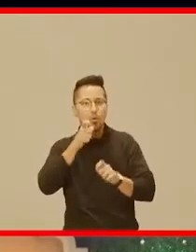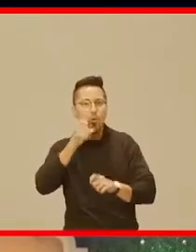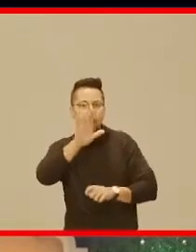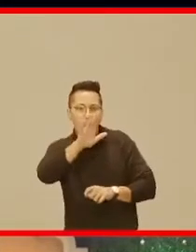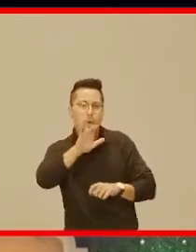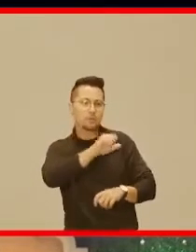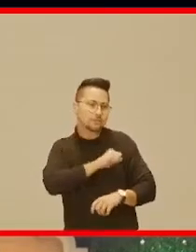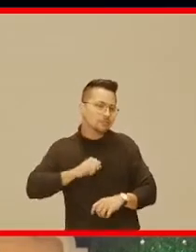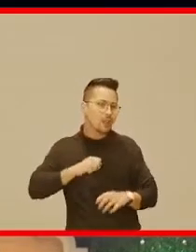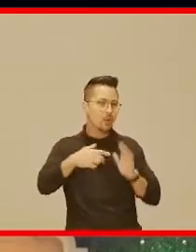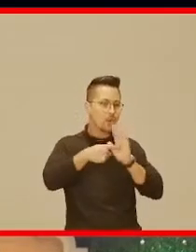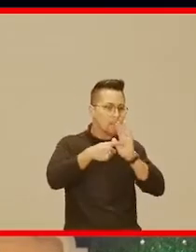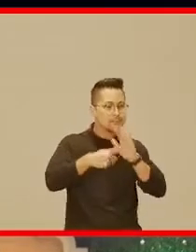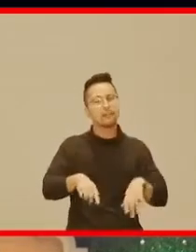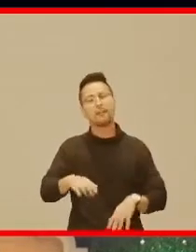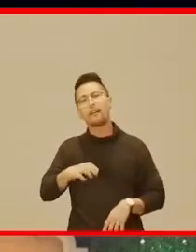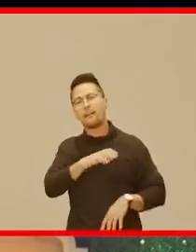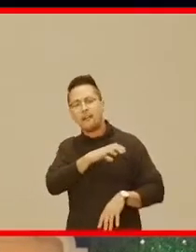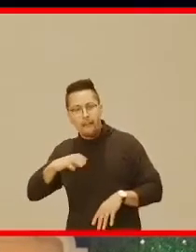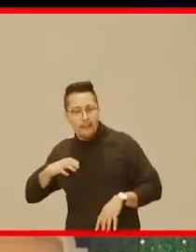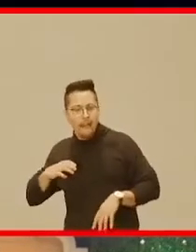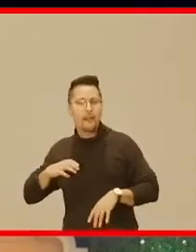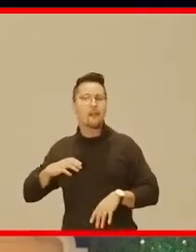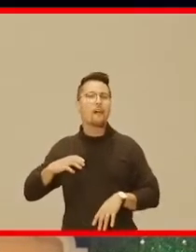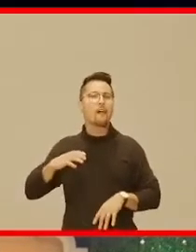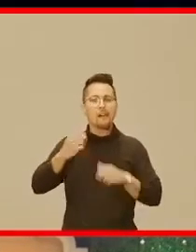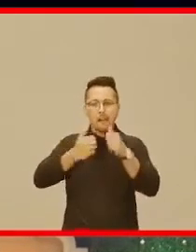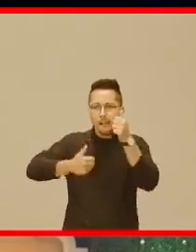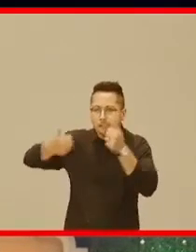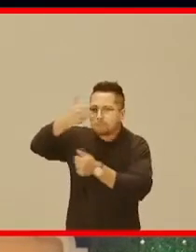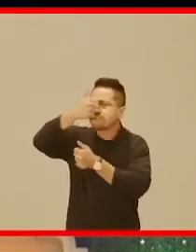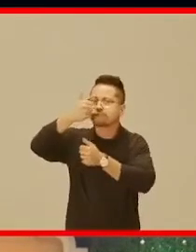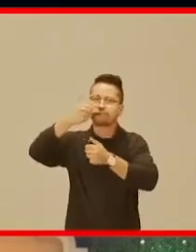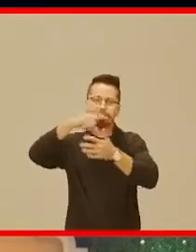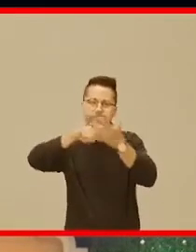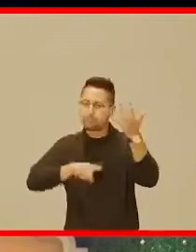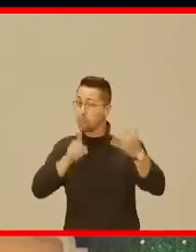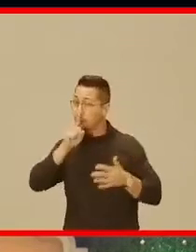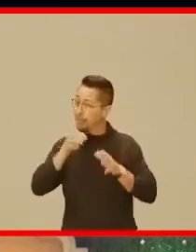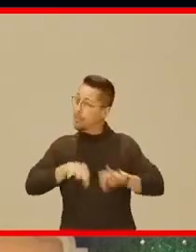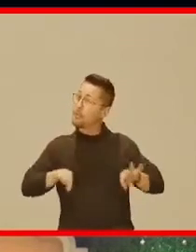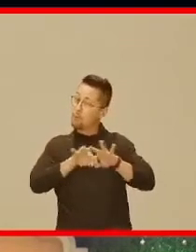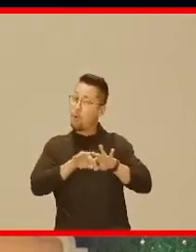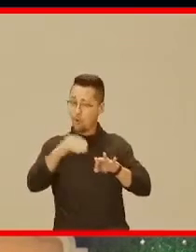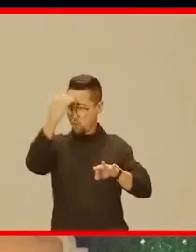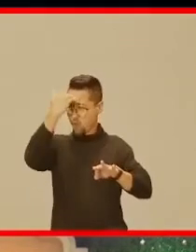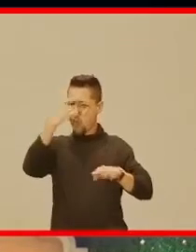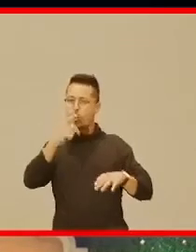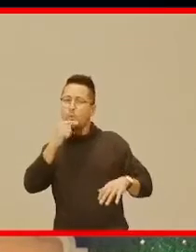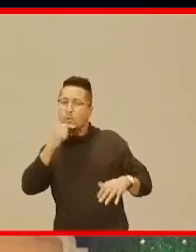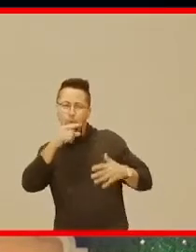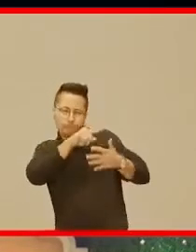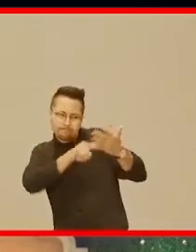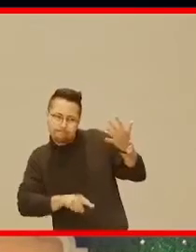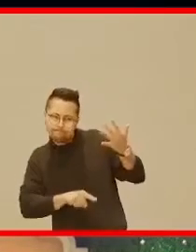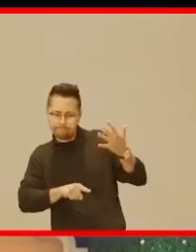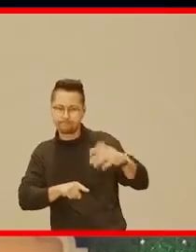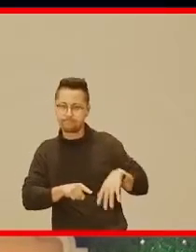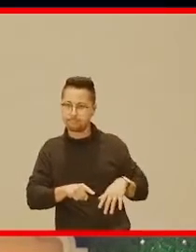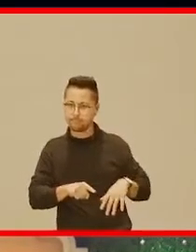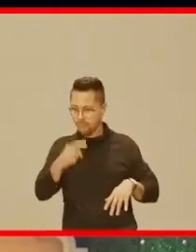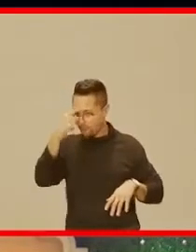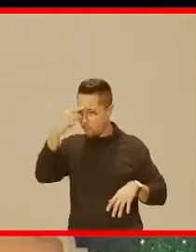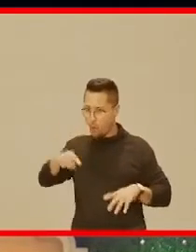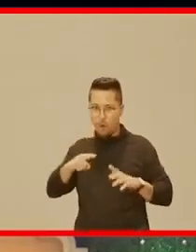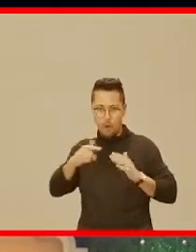representative, state senator, your congressional delegation. It's really important to know who all those people are when we, just even to begin this process,